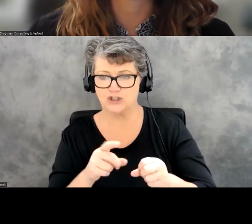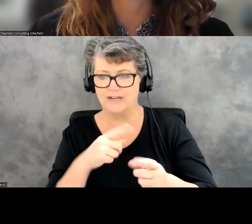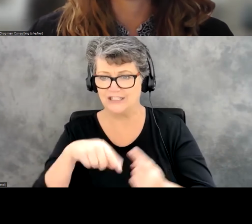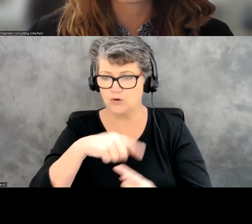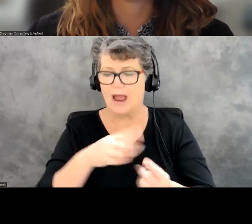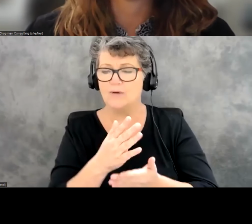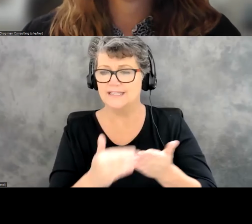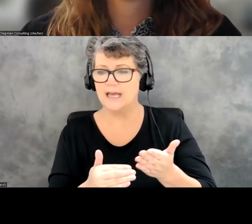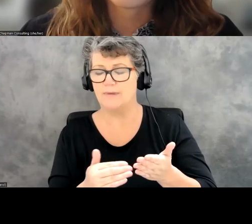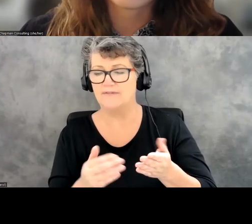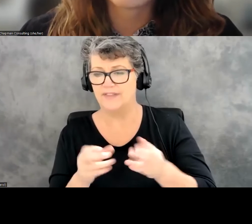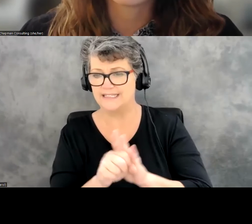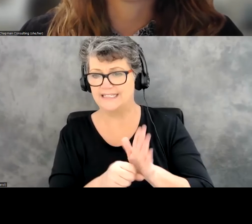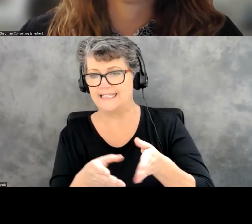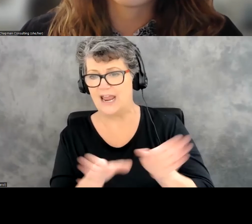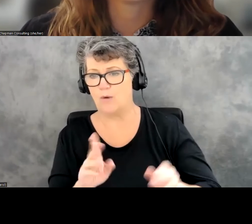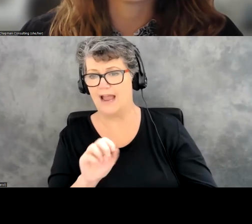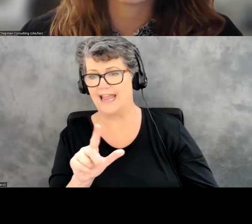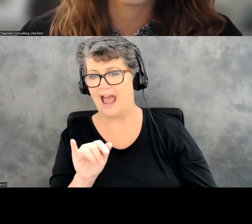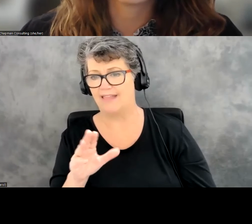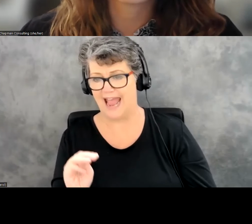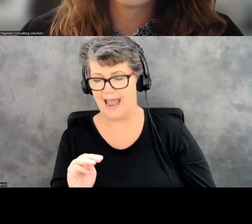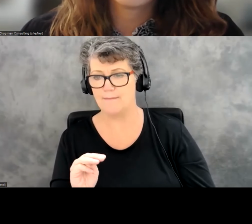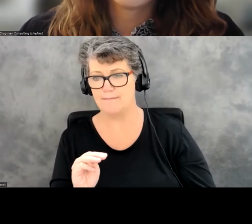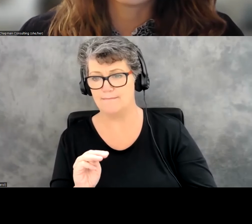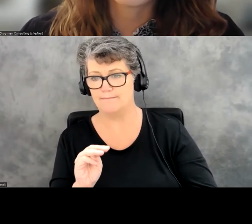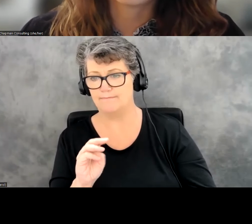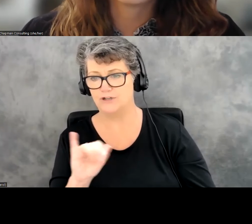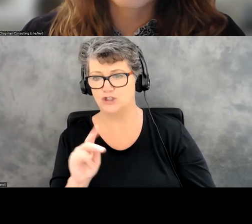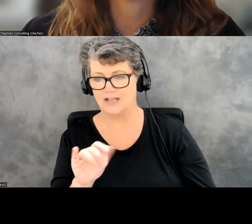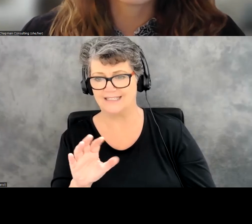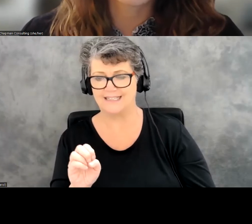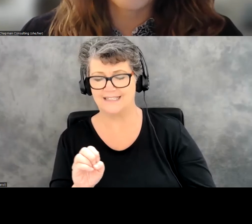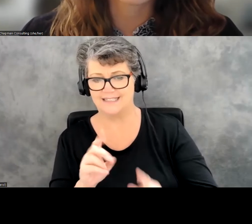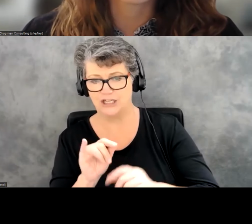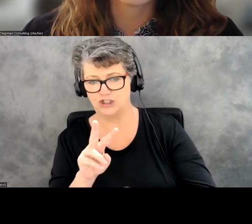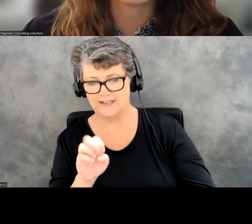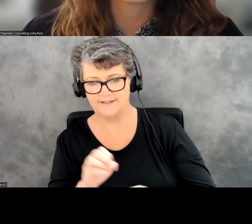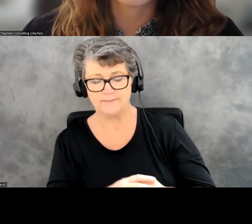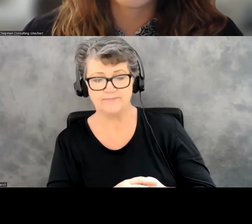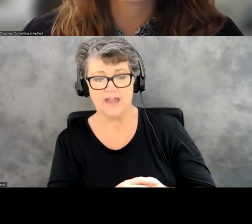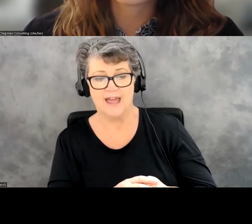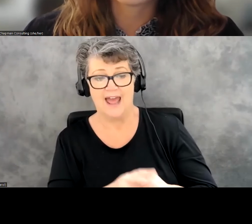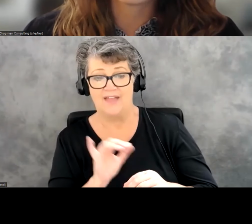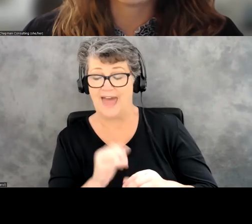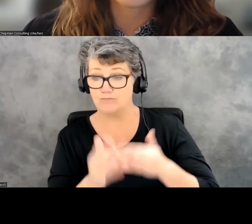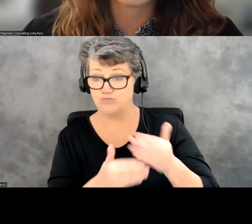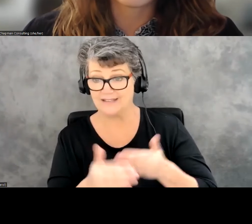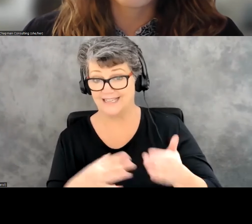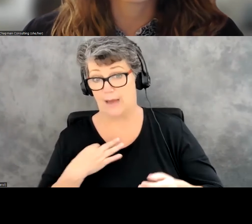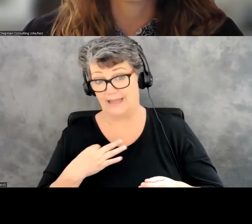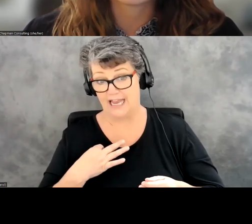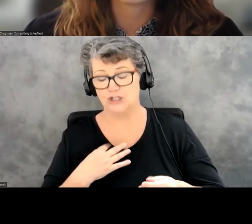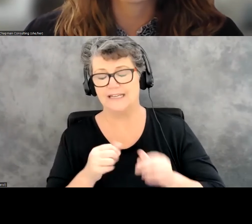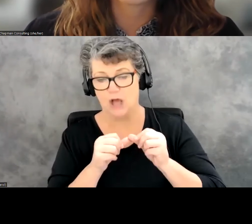the various statewide CalAIM justice involved initiatives. And so the application process is ongoing, and